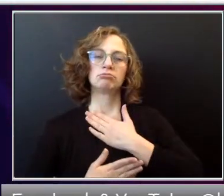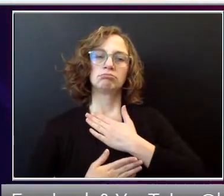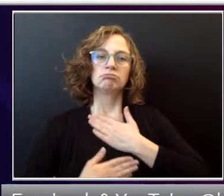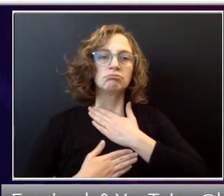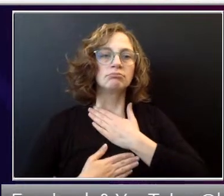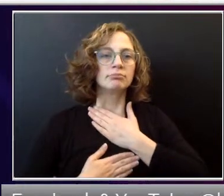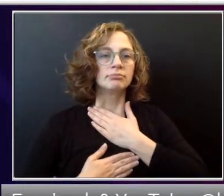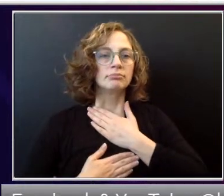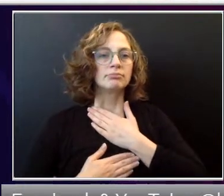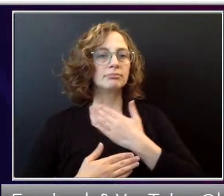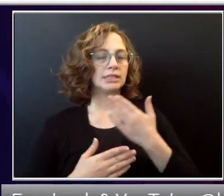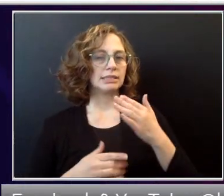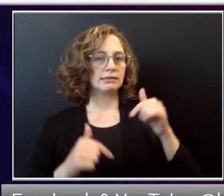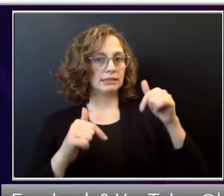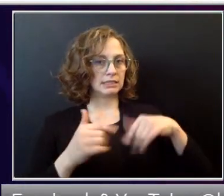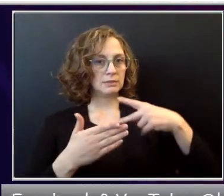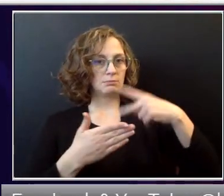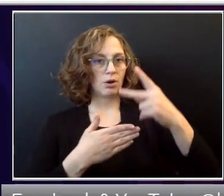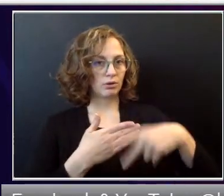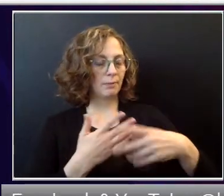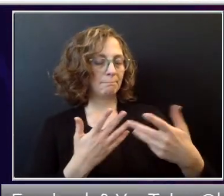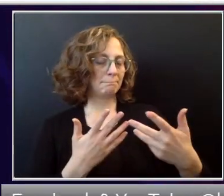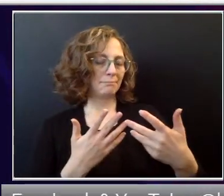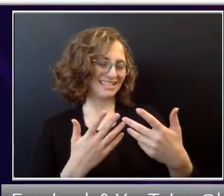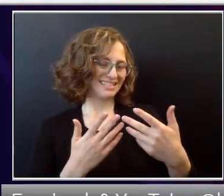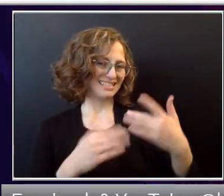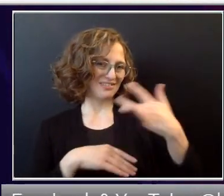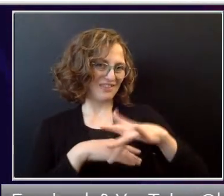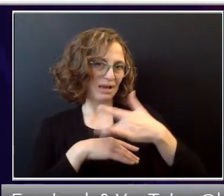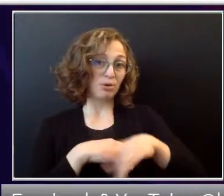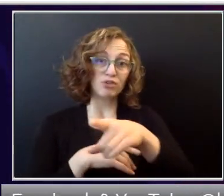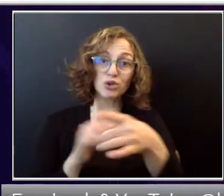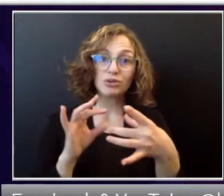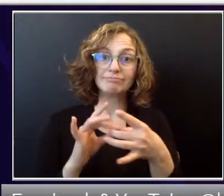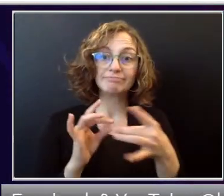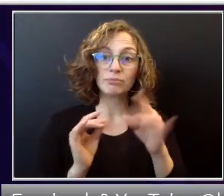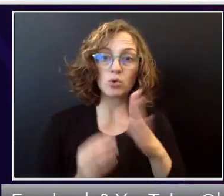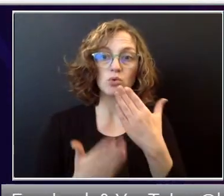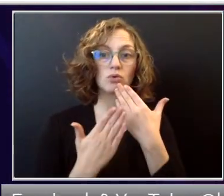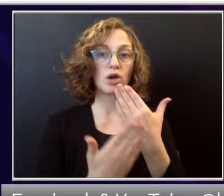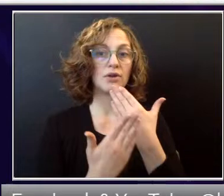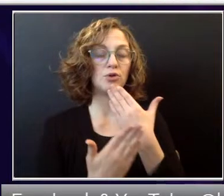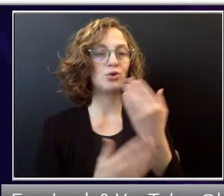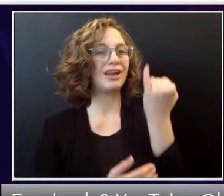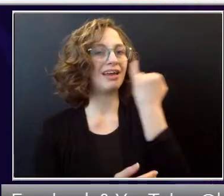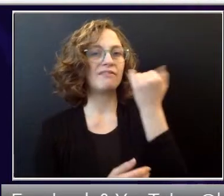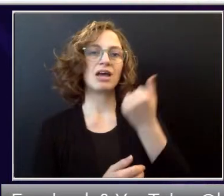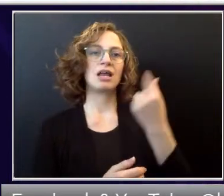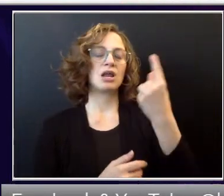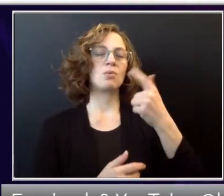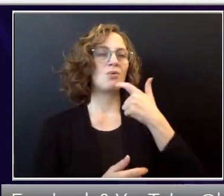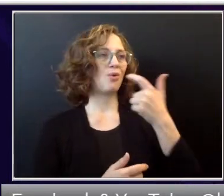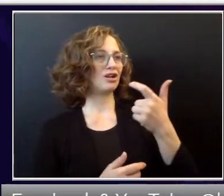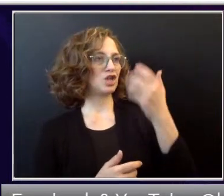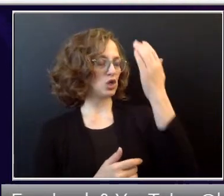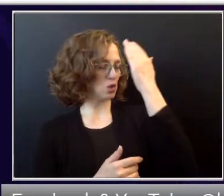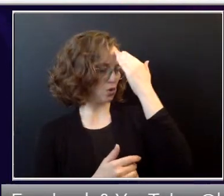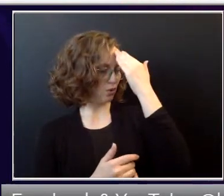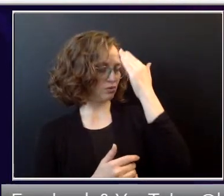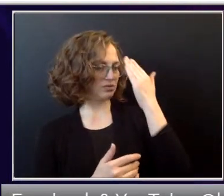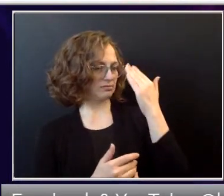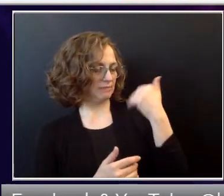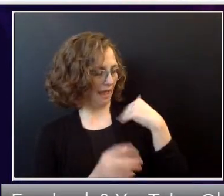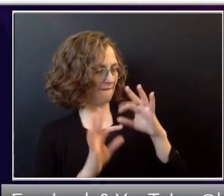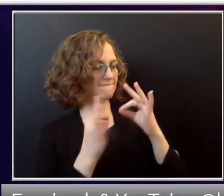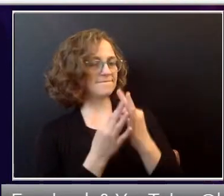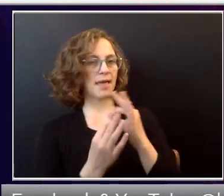for you to talk about your gratitude. If anyone watching knows someone who's had a family member they've lost and has donated their organs, this would be